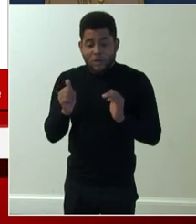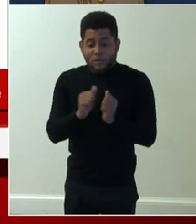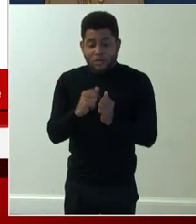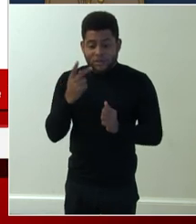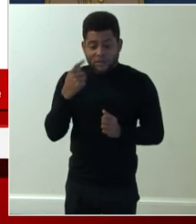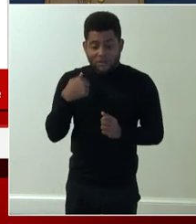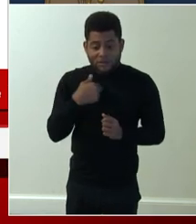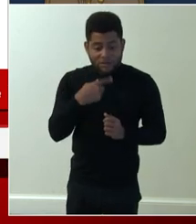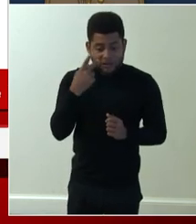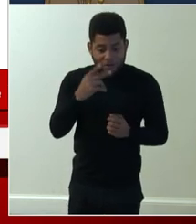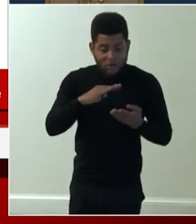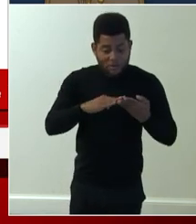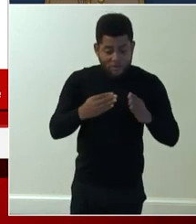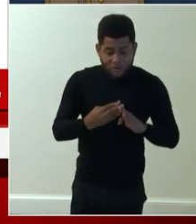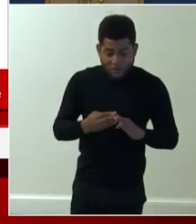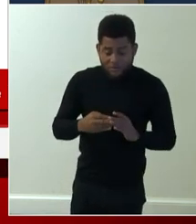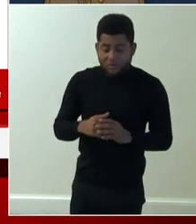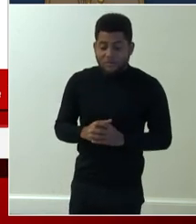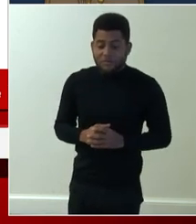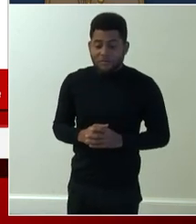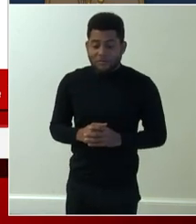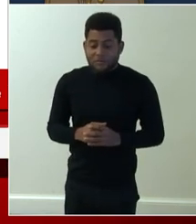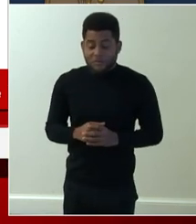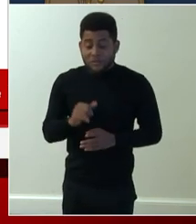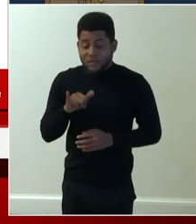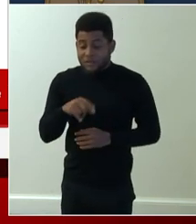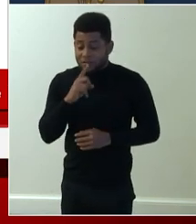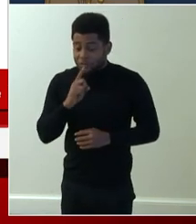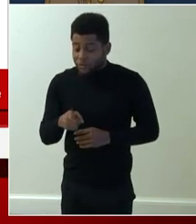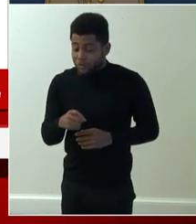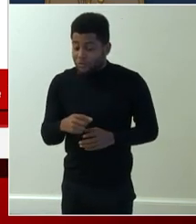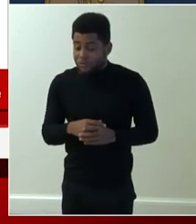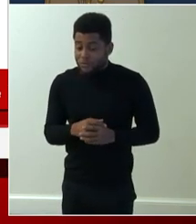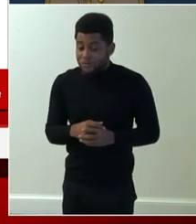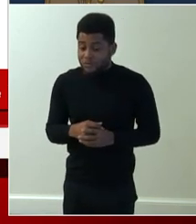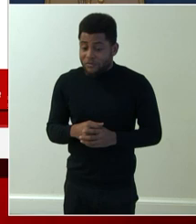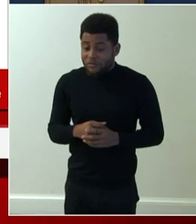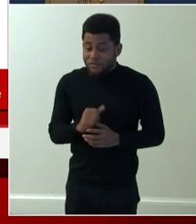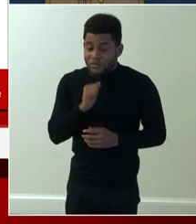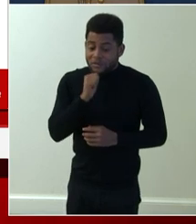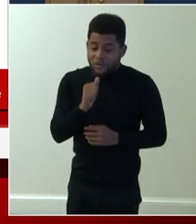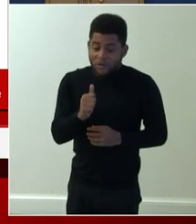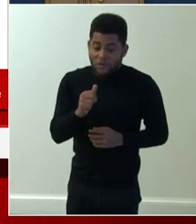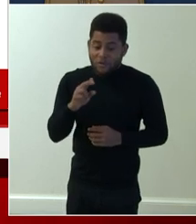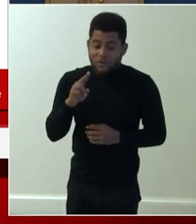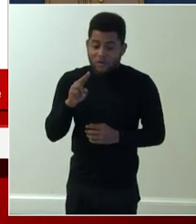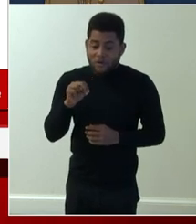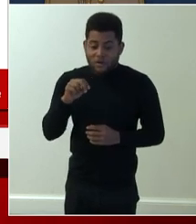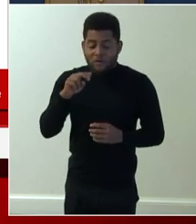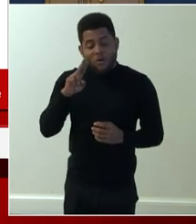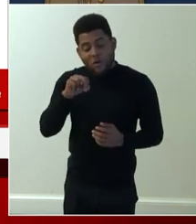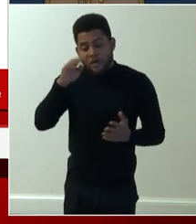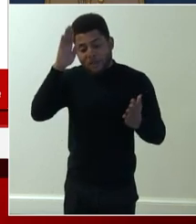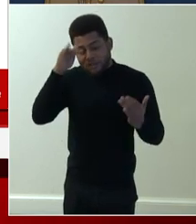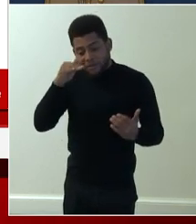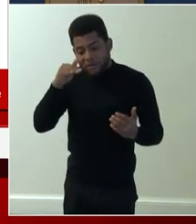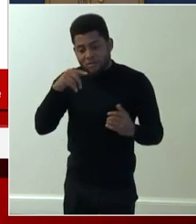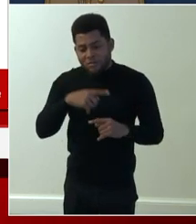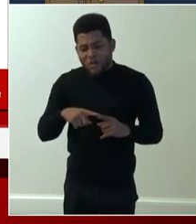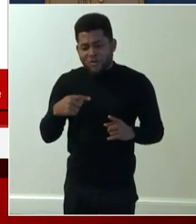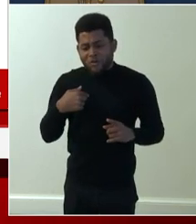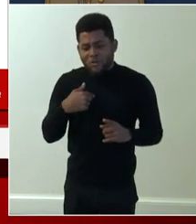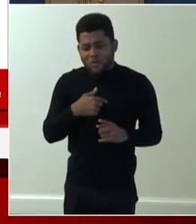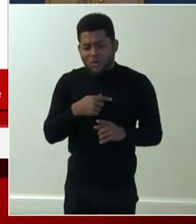the community. So that is not unexpected. But what we